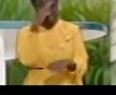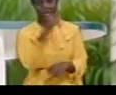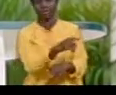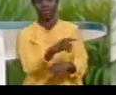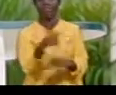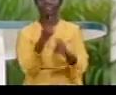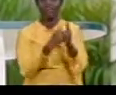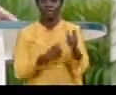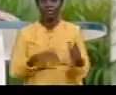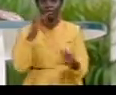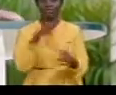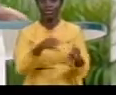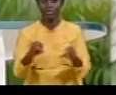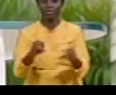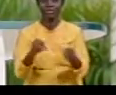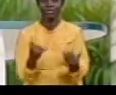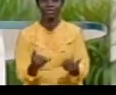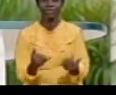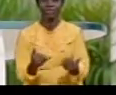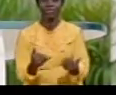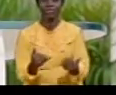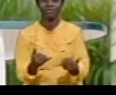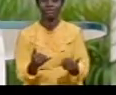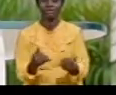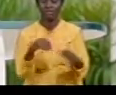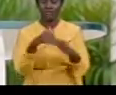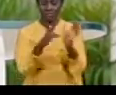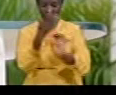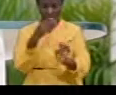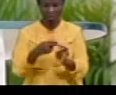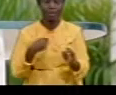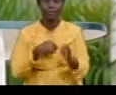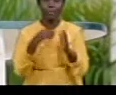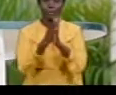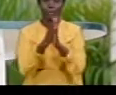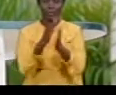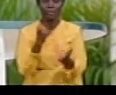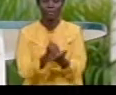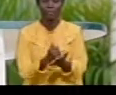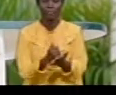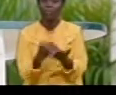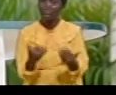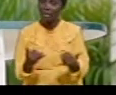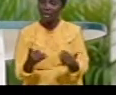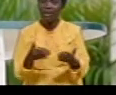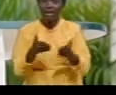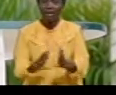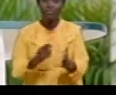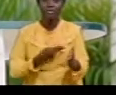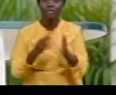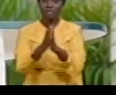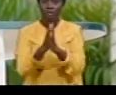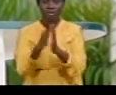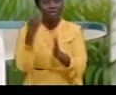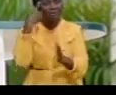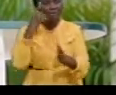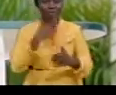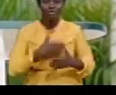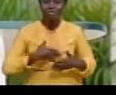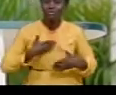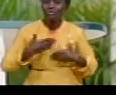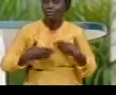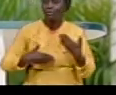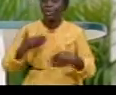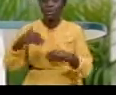it. In Jesus' name we pray. Let's pray for joy in every nation. Joy. Joy in